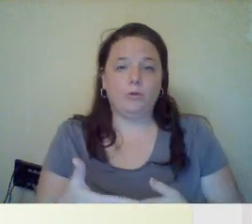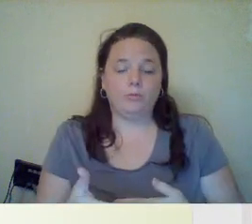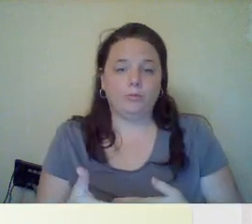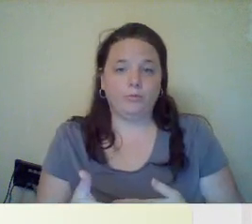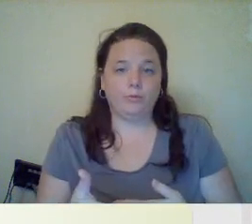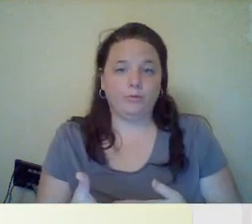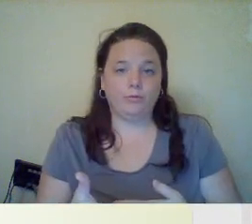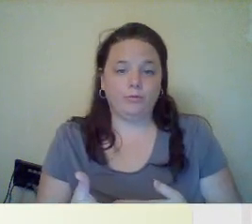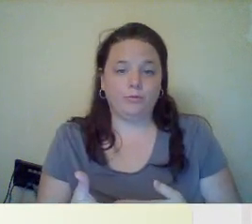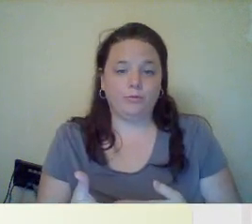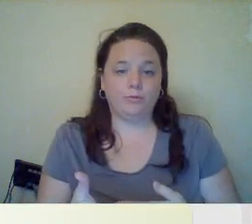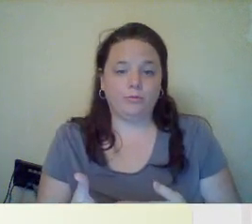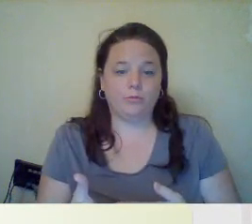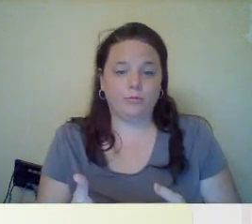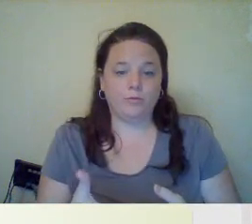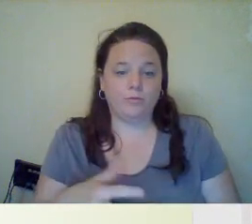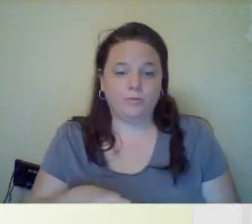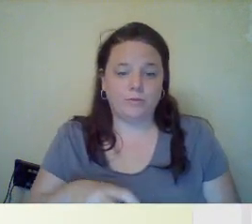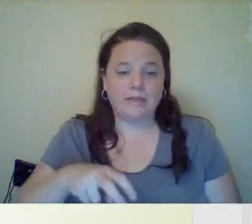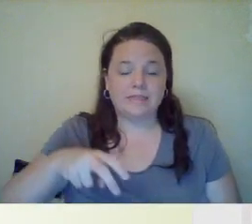Dining room.